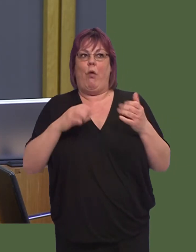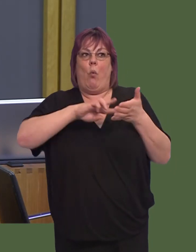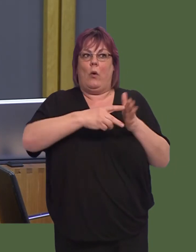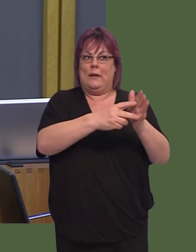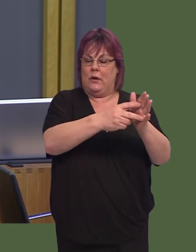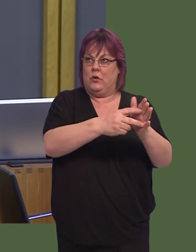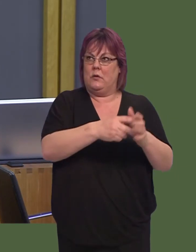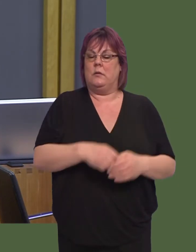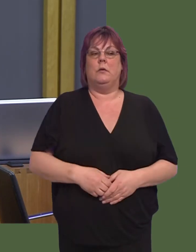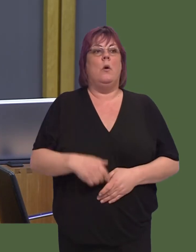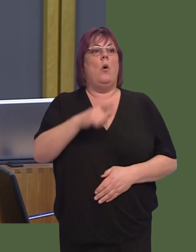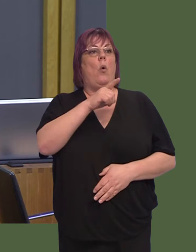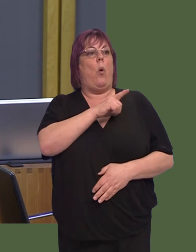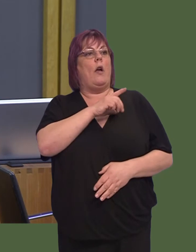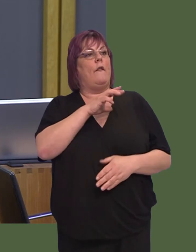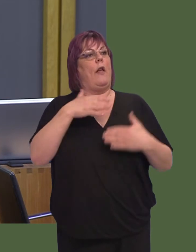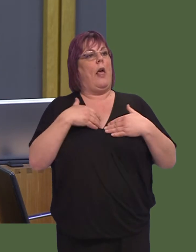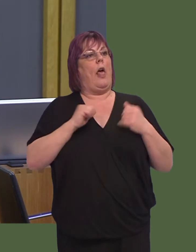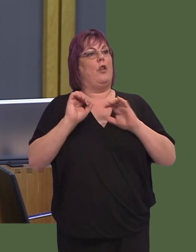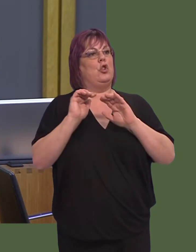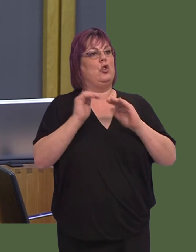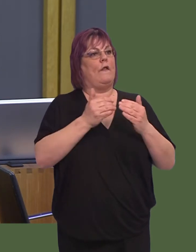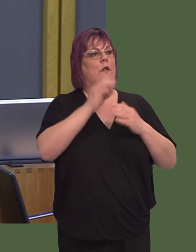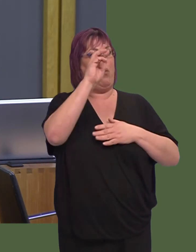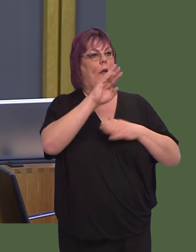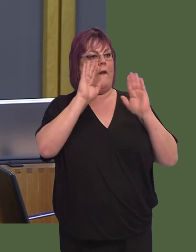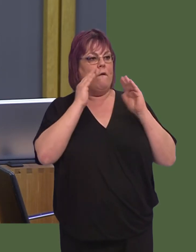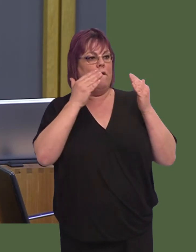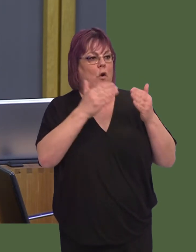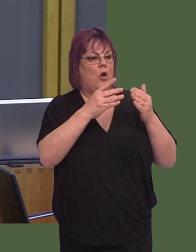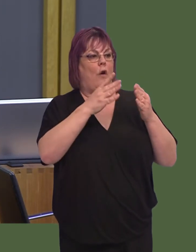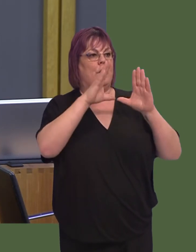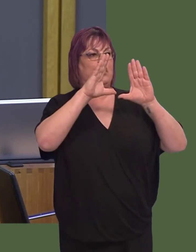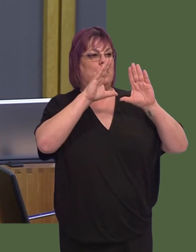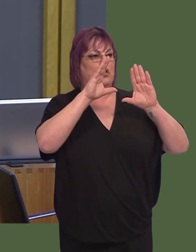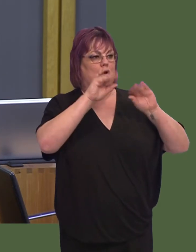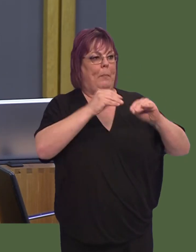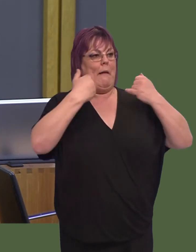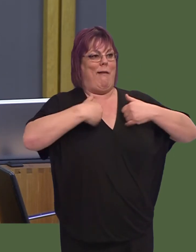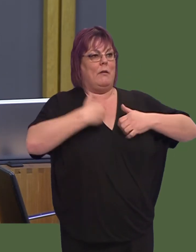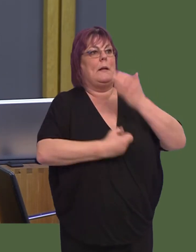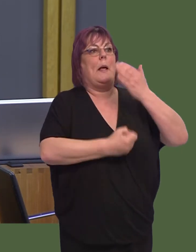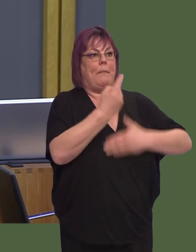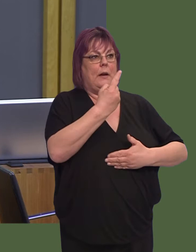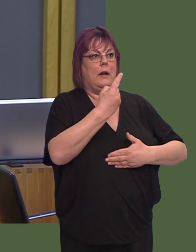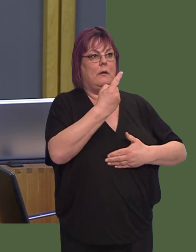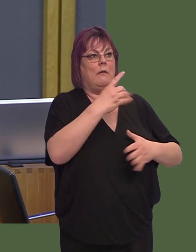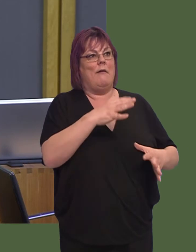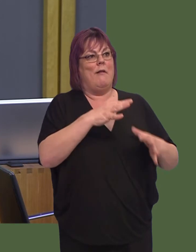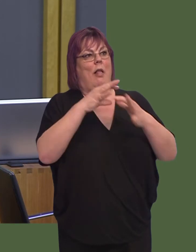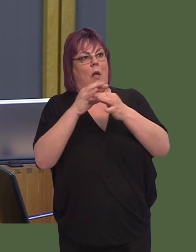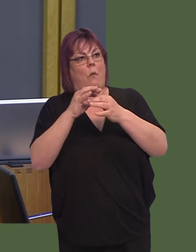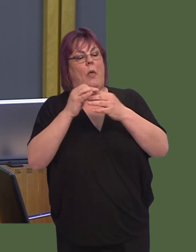in an attempt to get the health service in Wales onto a more preventative and proactive footing in accordance with the